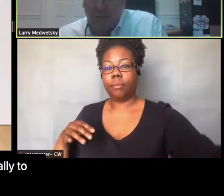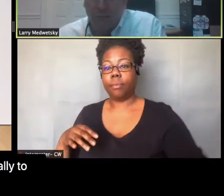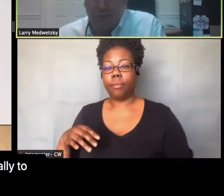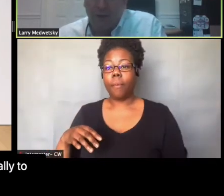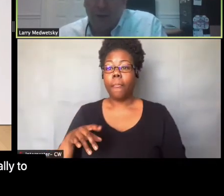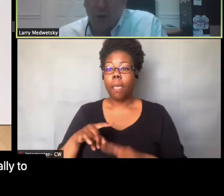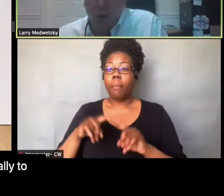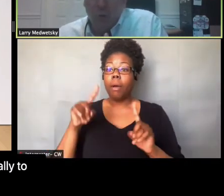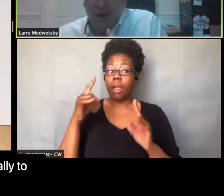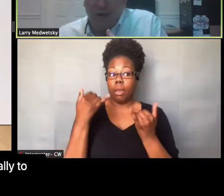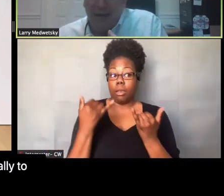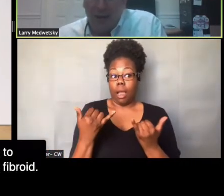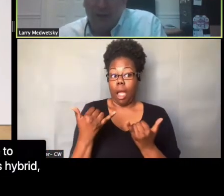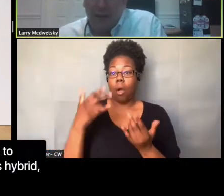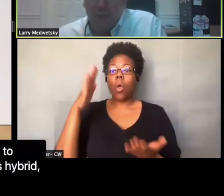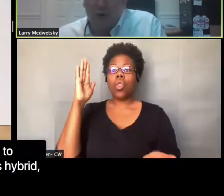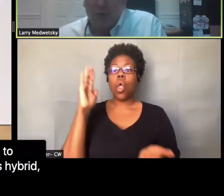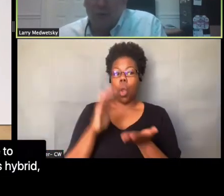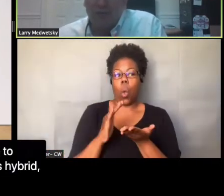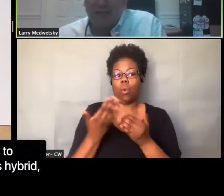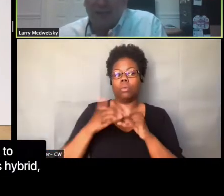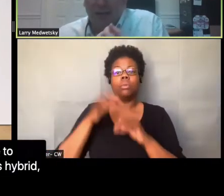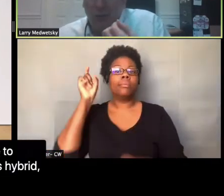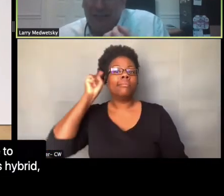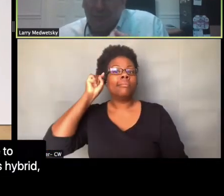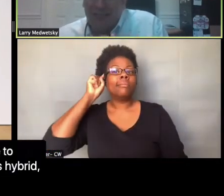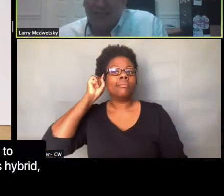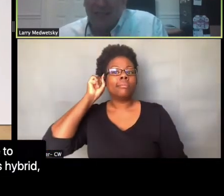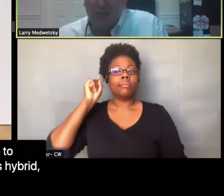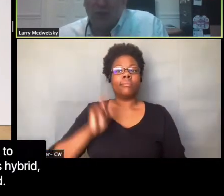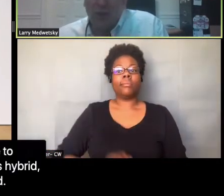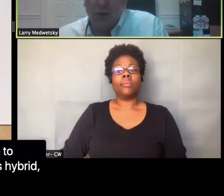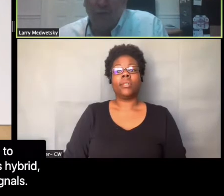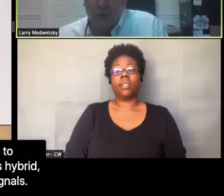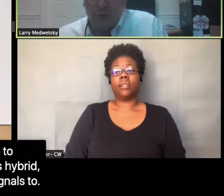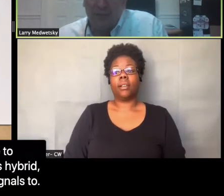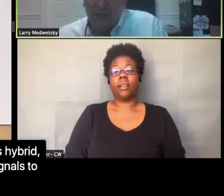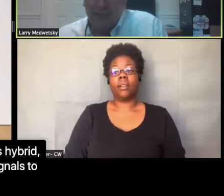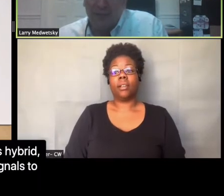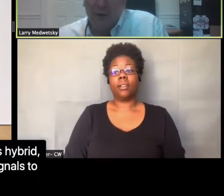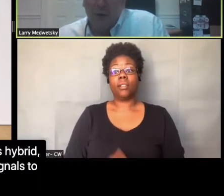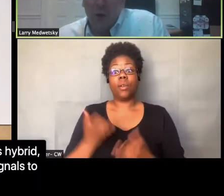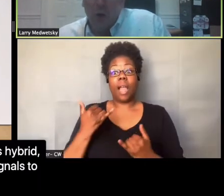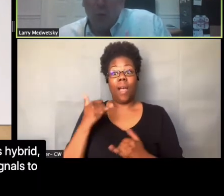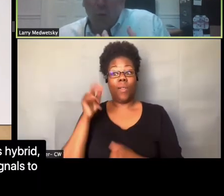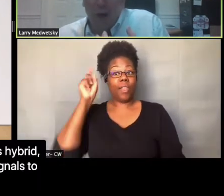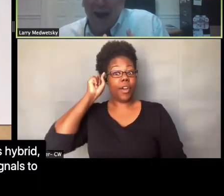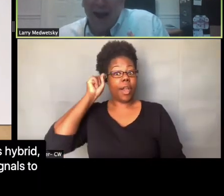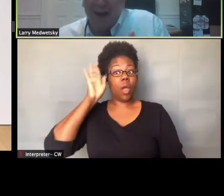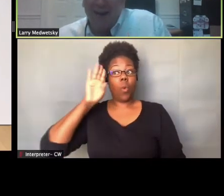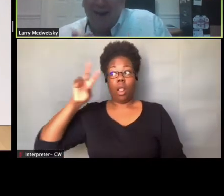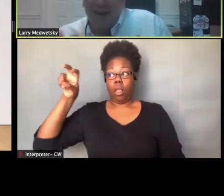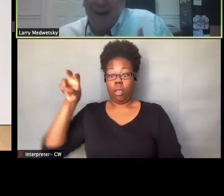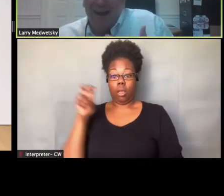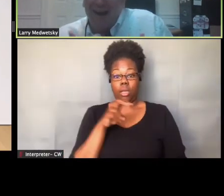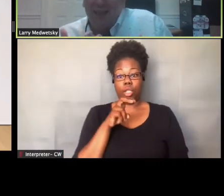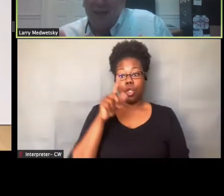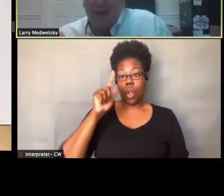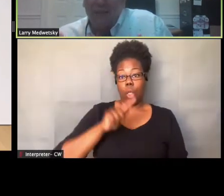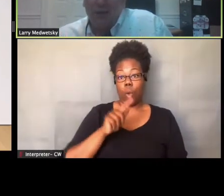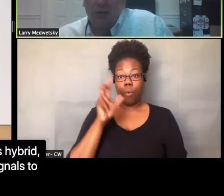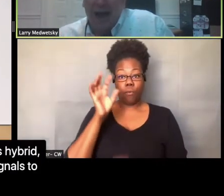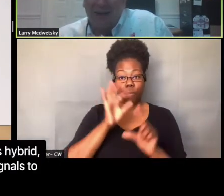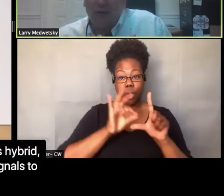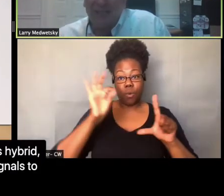this hybrid, where the hearing aid portion will transmit signals to the low frequencies, where